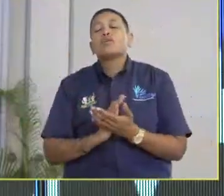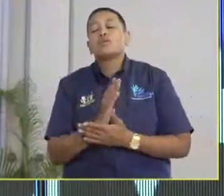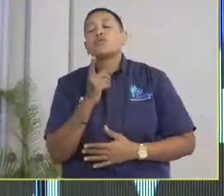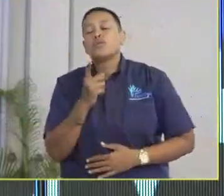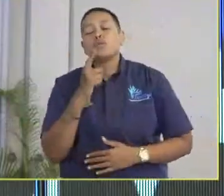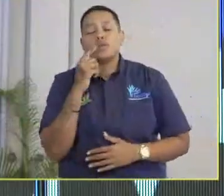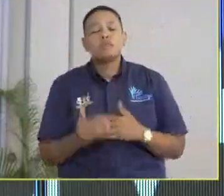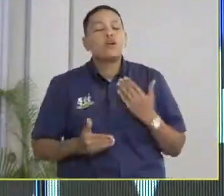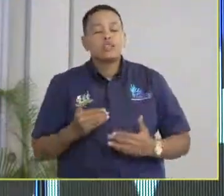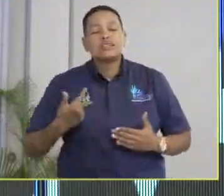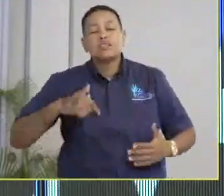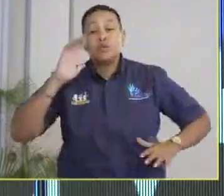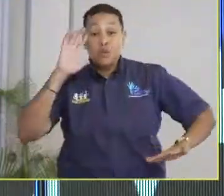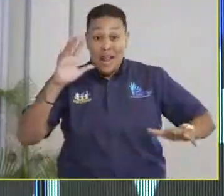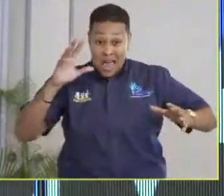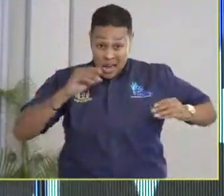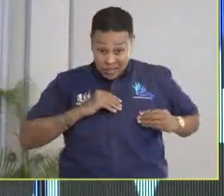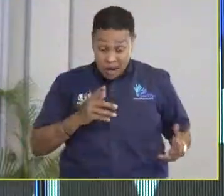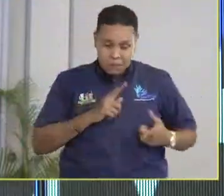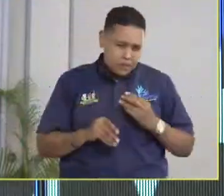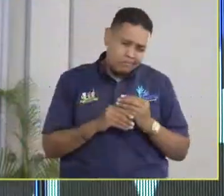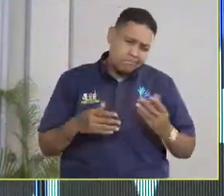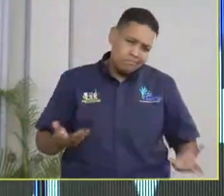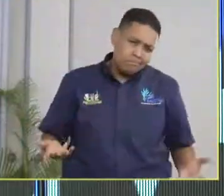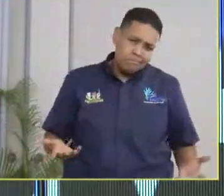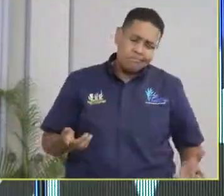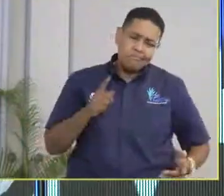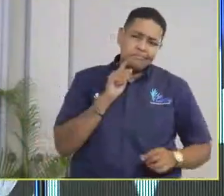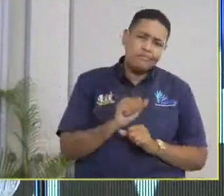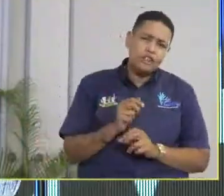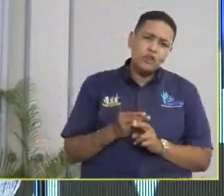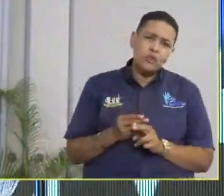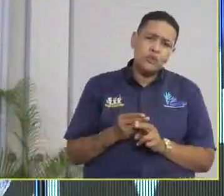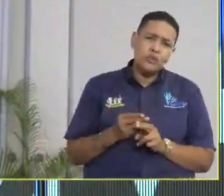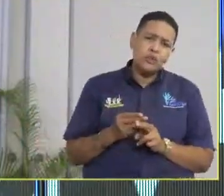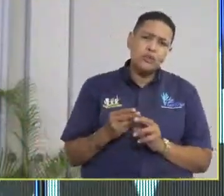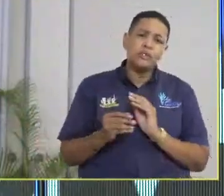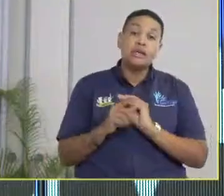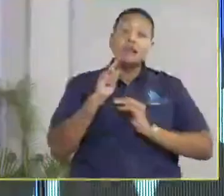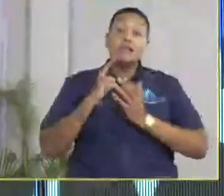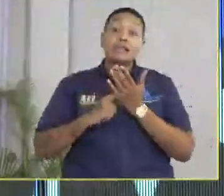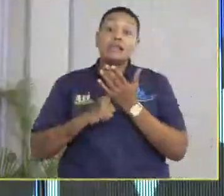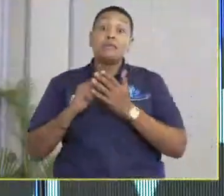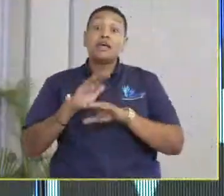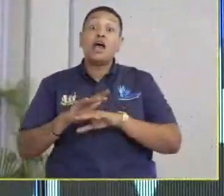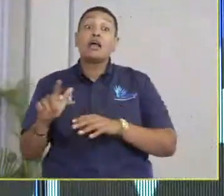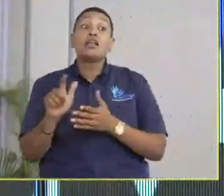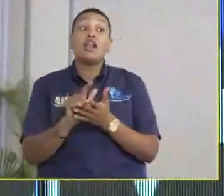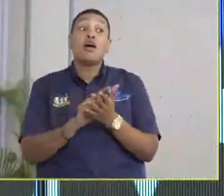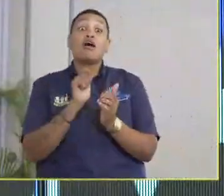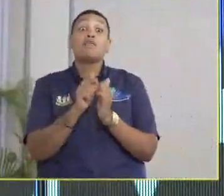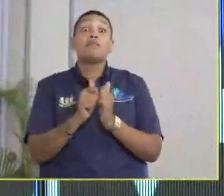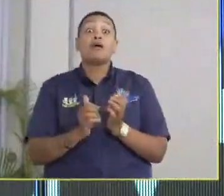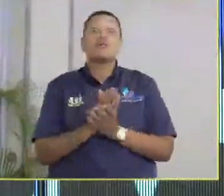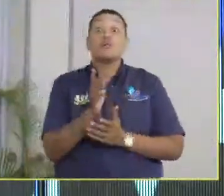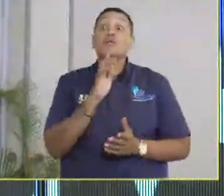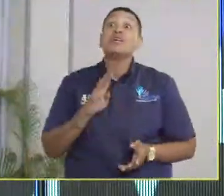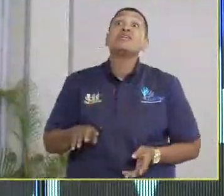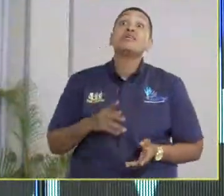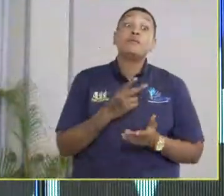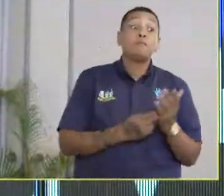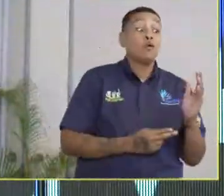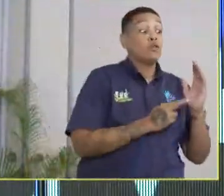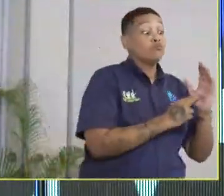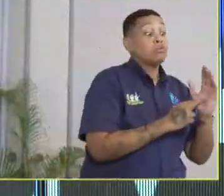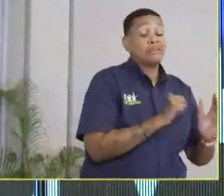the process that we will adopt, but very soon the debates on the bills in both the lower and the